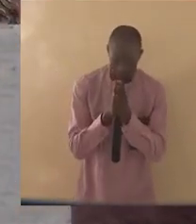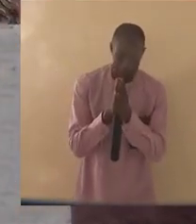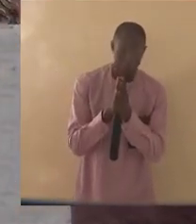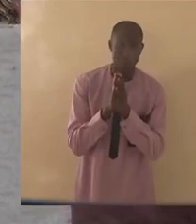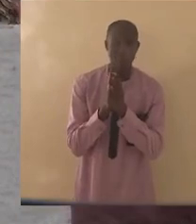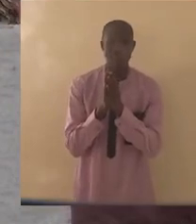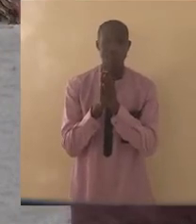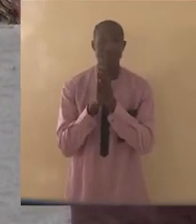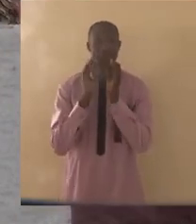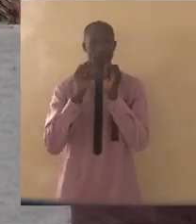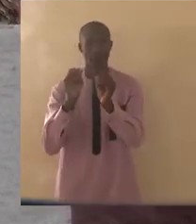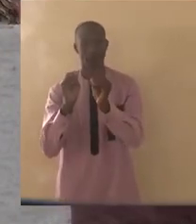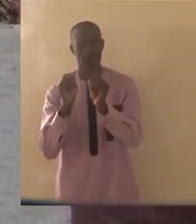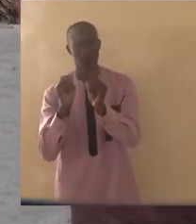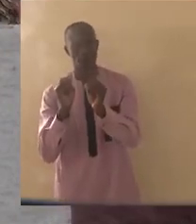Teach me to pray.